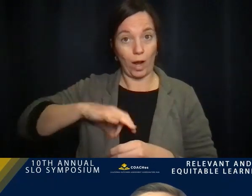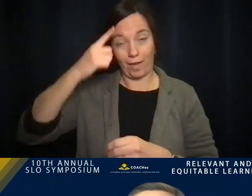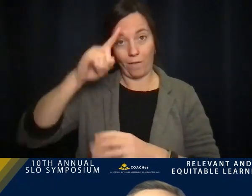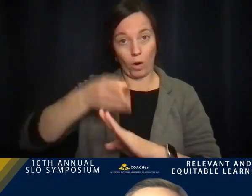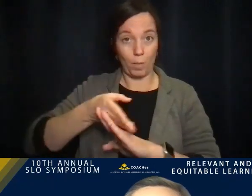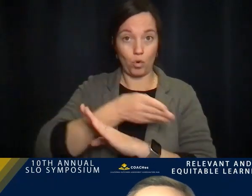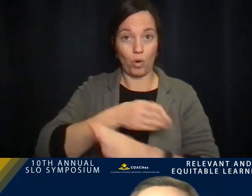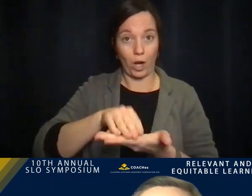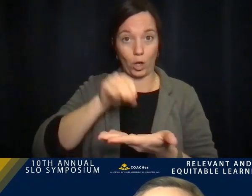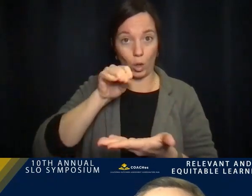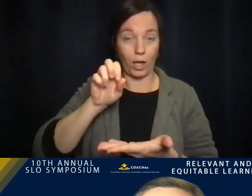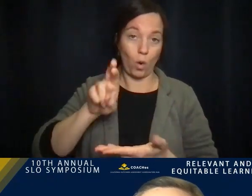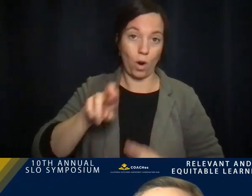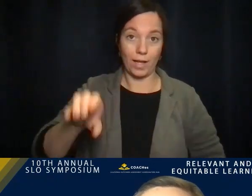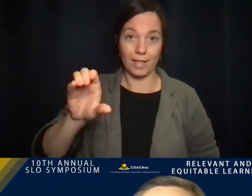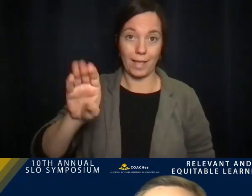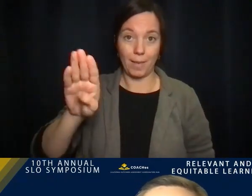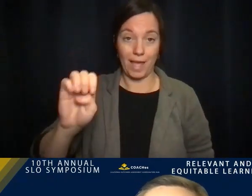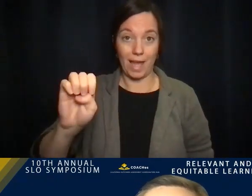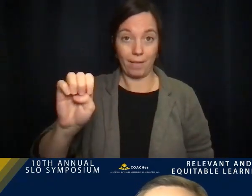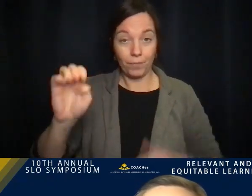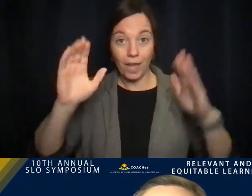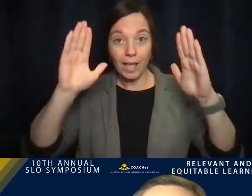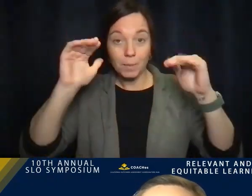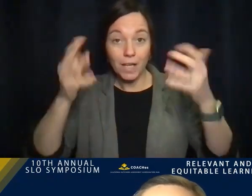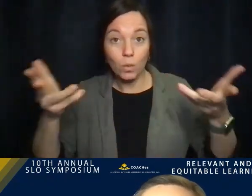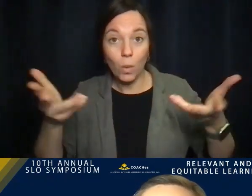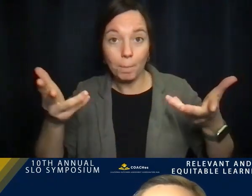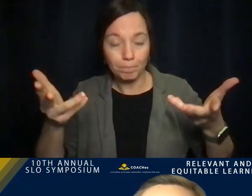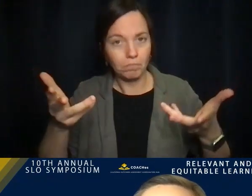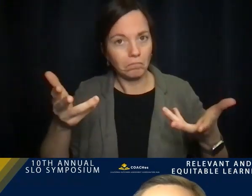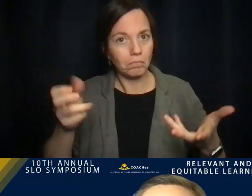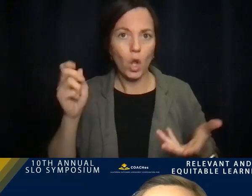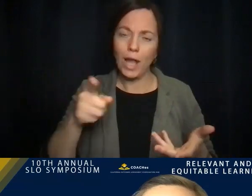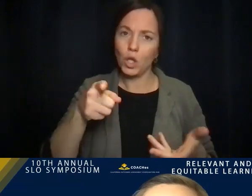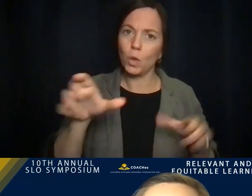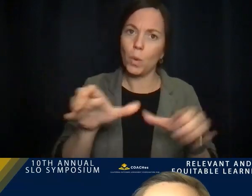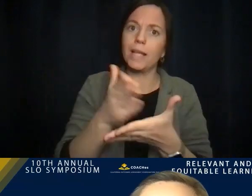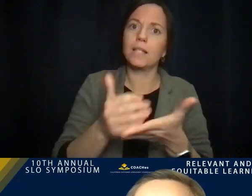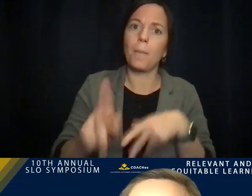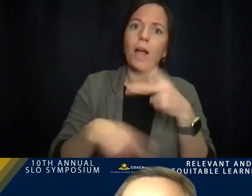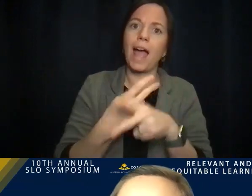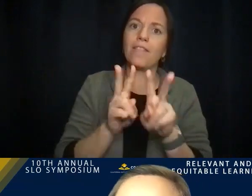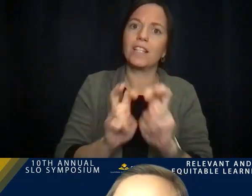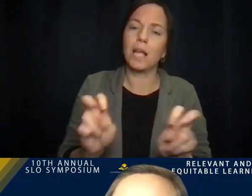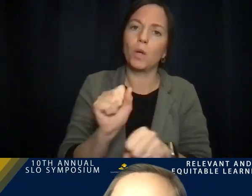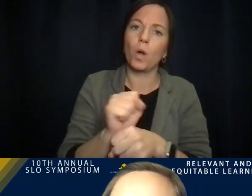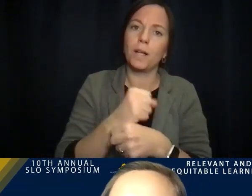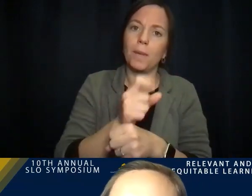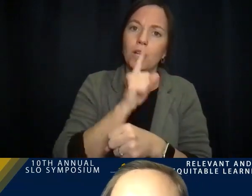CBE, the expectation is, well, you're doing some kind of assessment work to make sure that the students